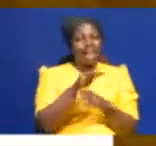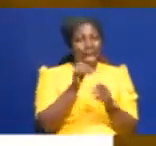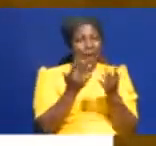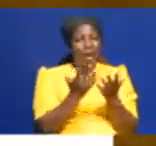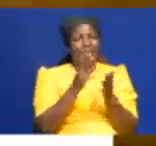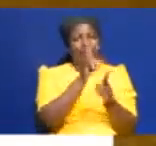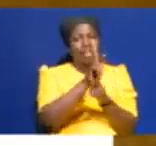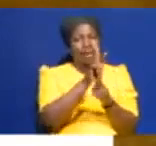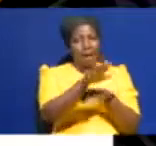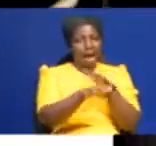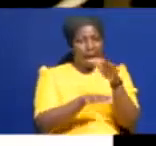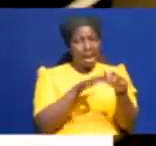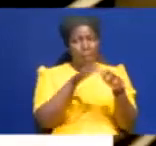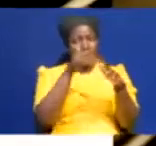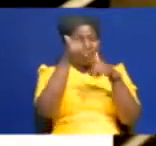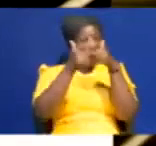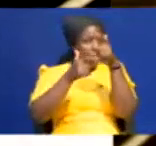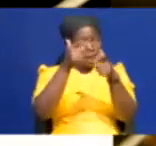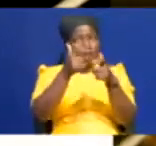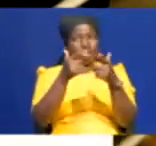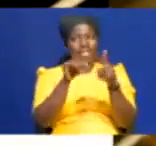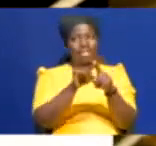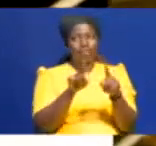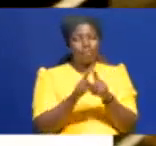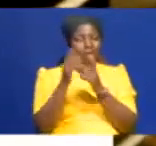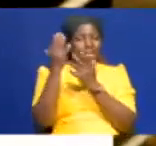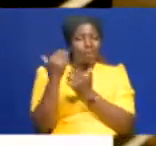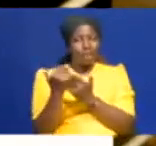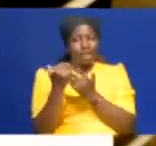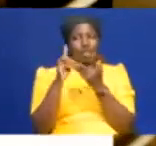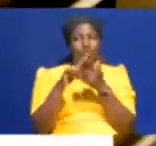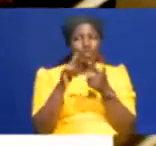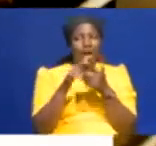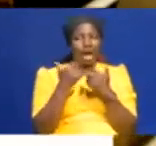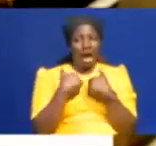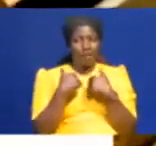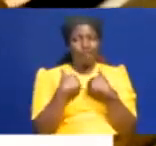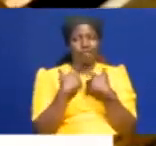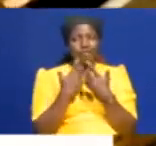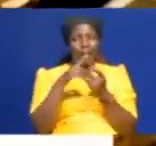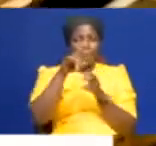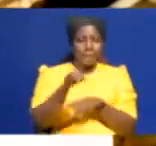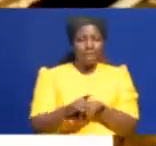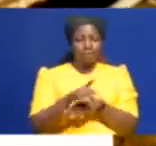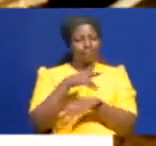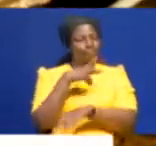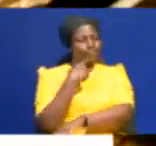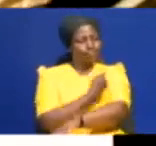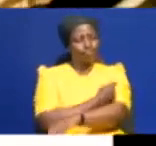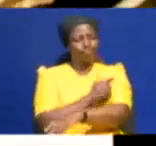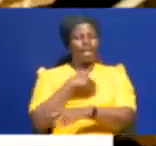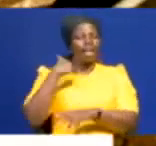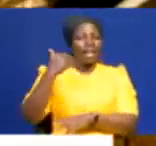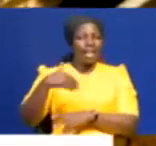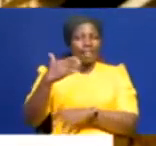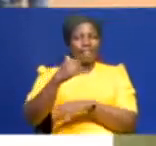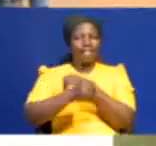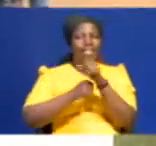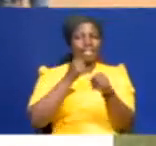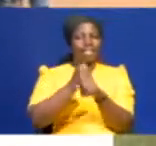dairy cattle are predominant and will be expected to carry out compulsory scheduled vaccines every year for